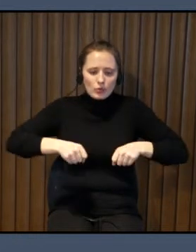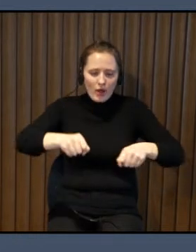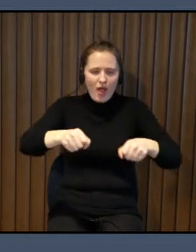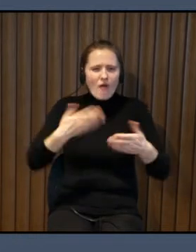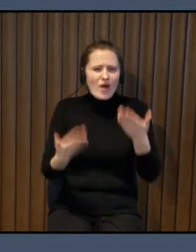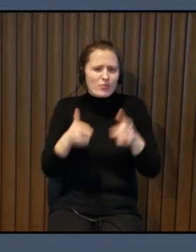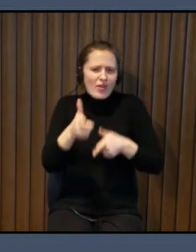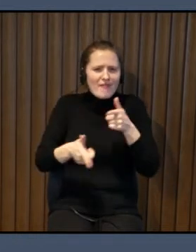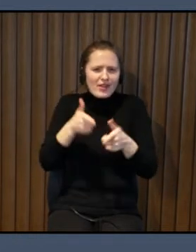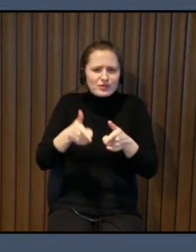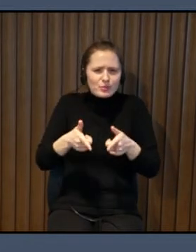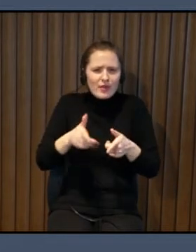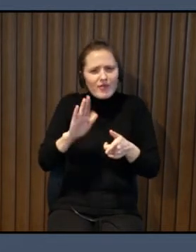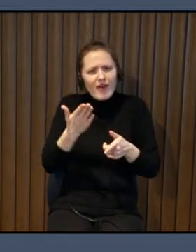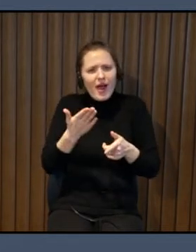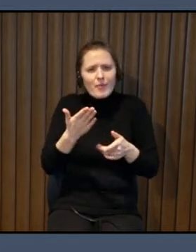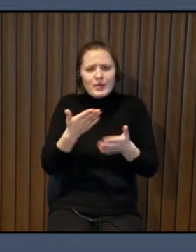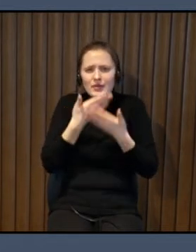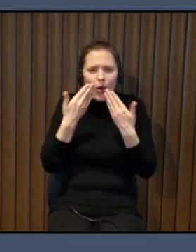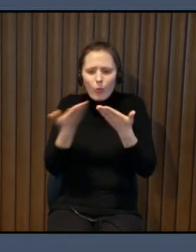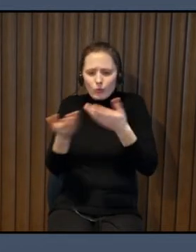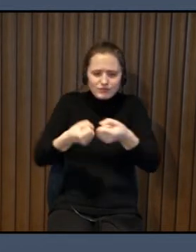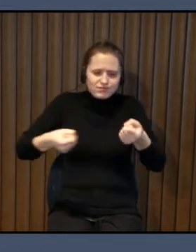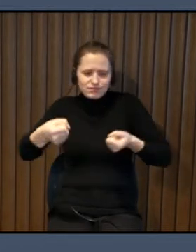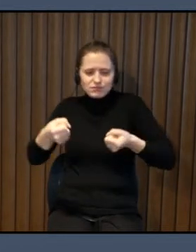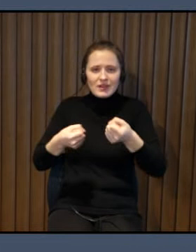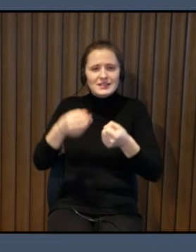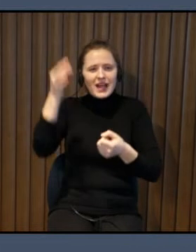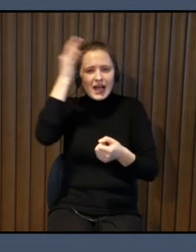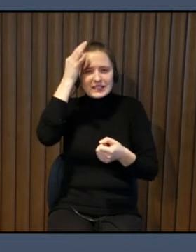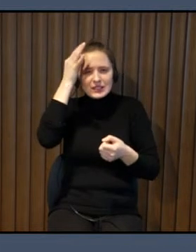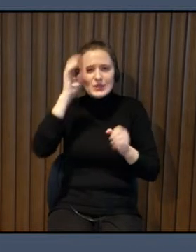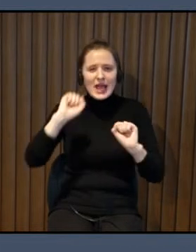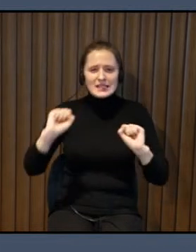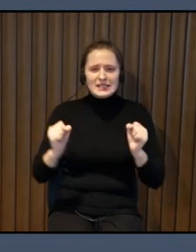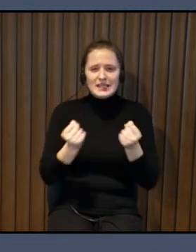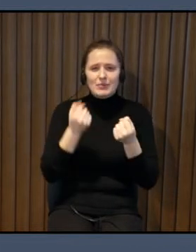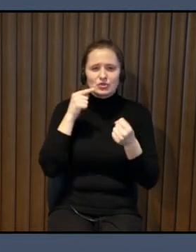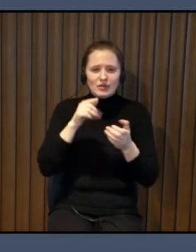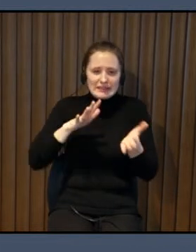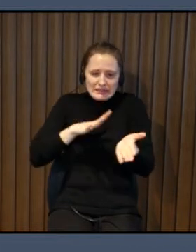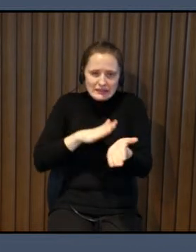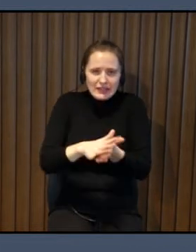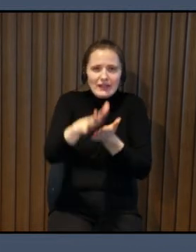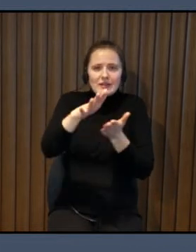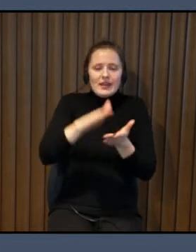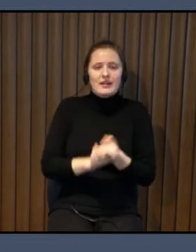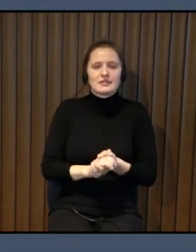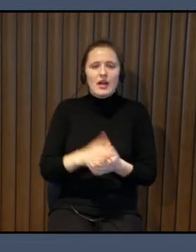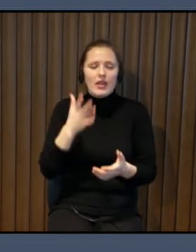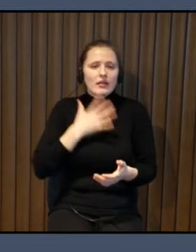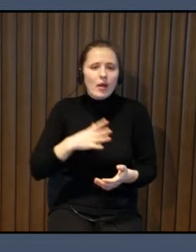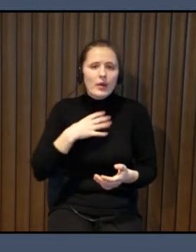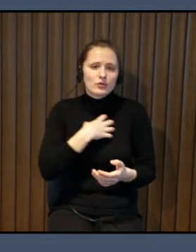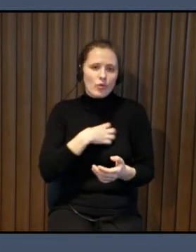to get up, or even for a mother with a stroll, as well